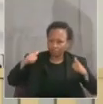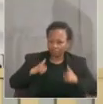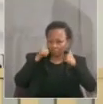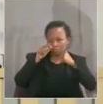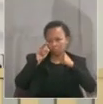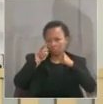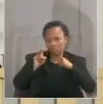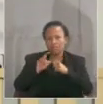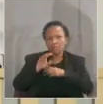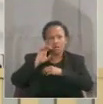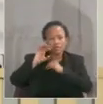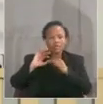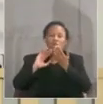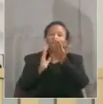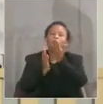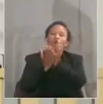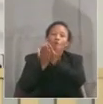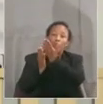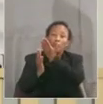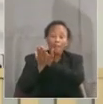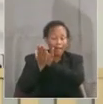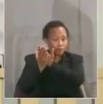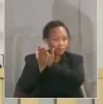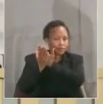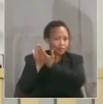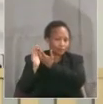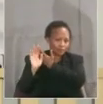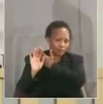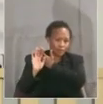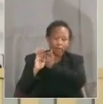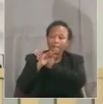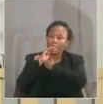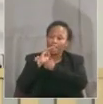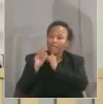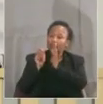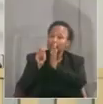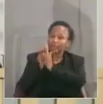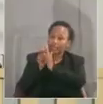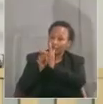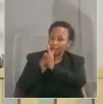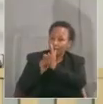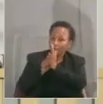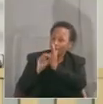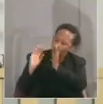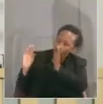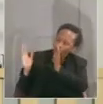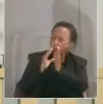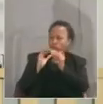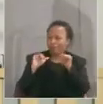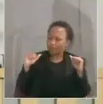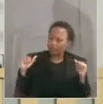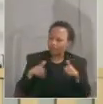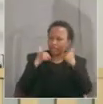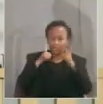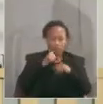was compiled, citing all the challenges that are at operational level, which was